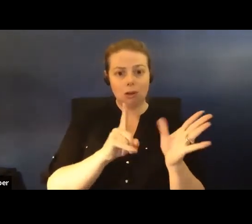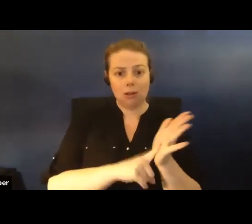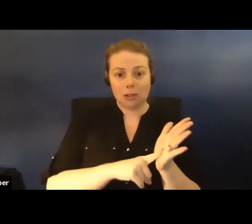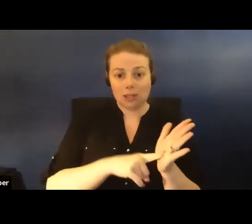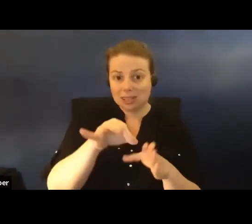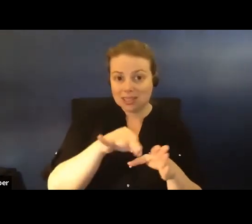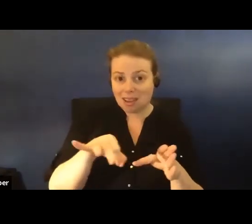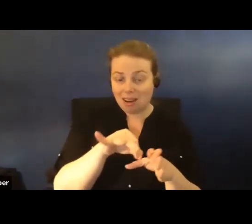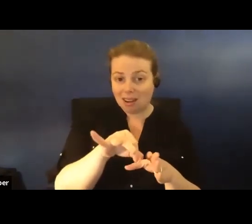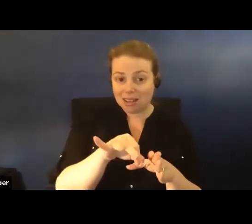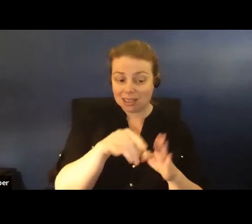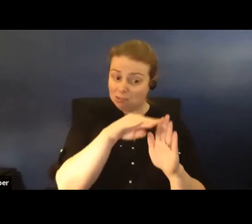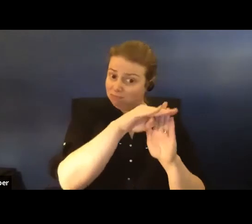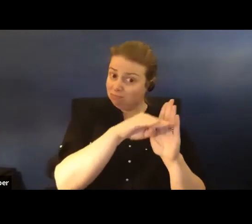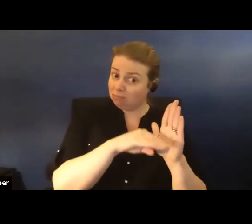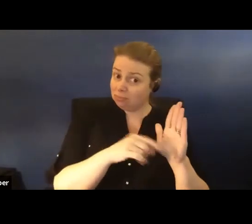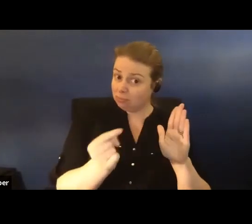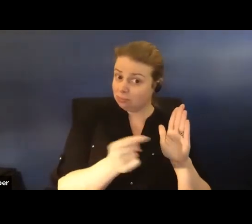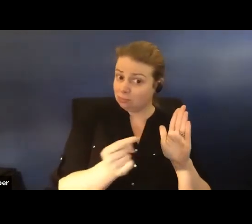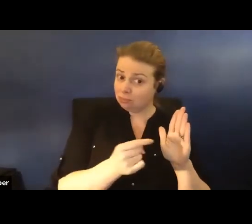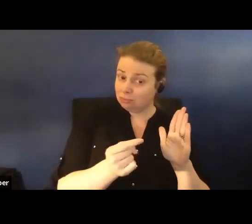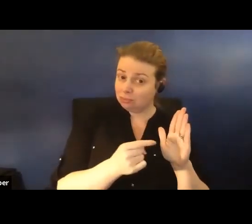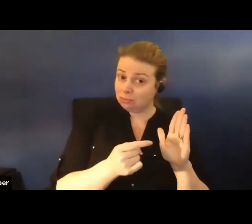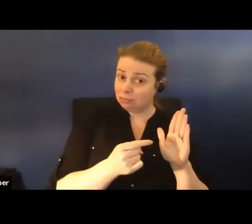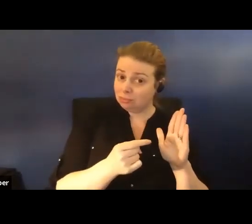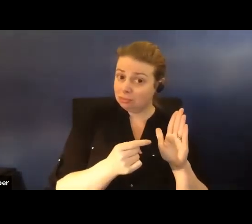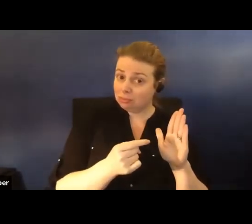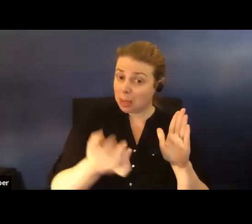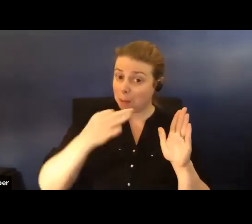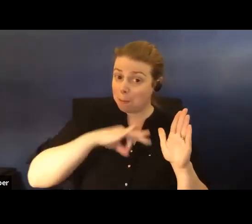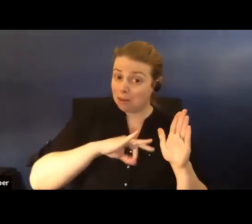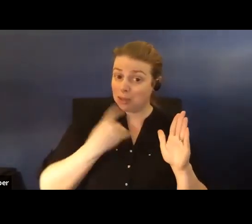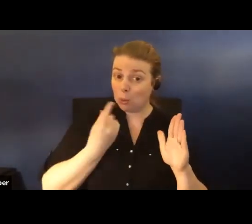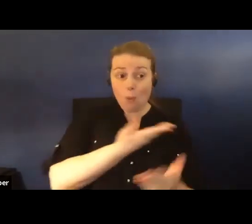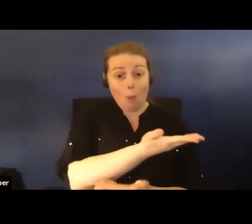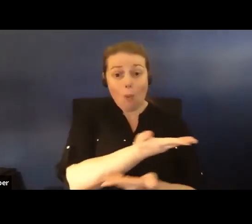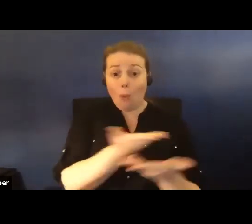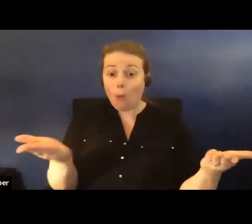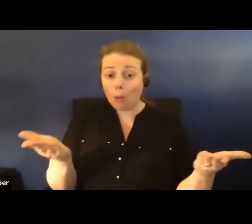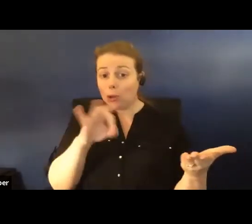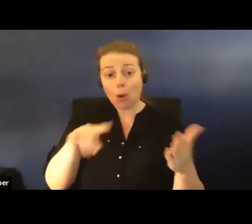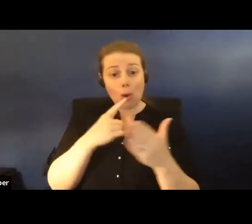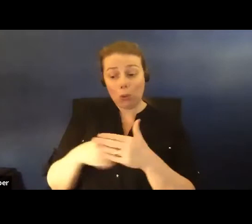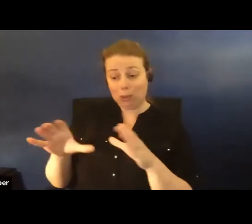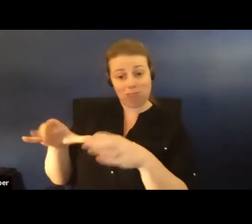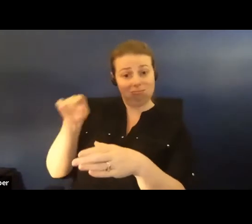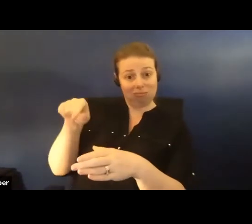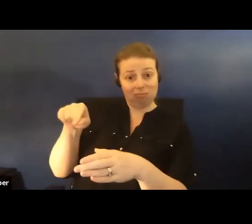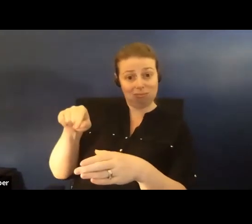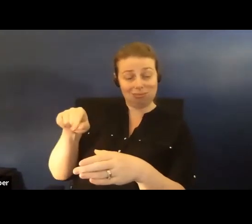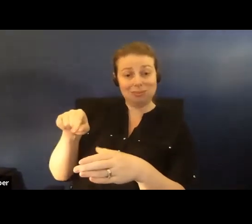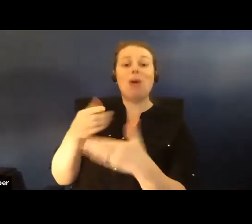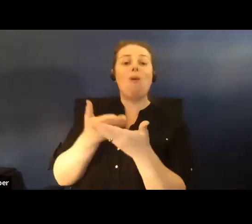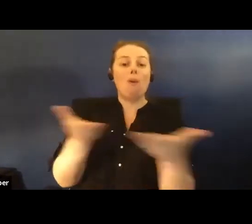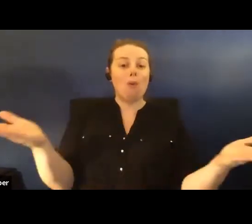those principles actually tend to benefit everyone, not just people with disability, but everyone,